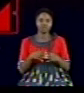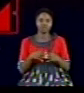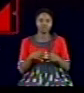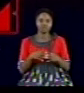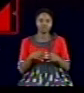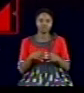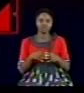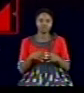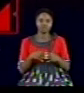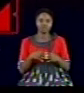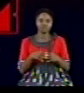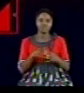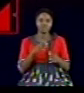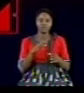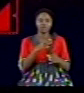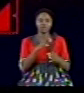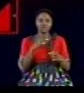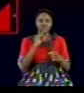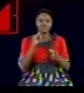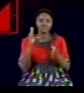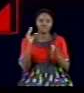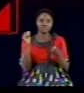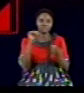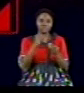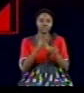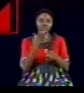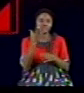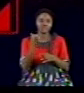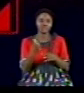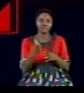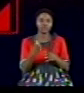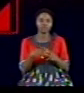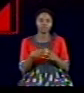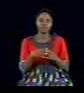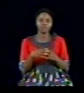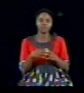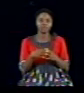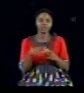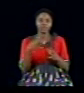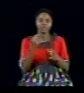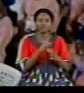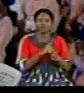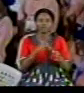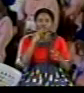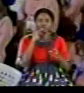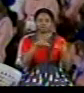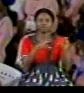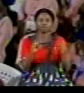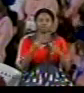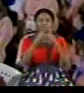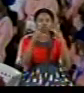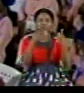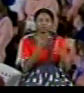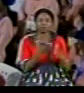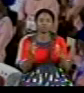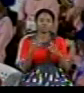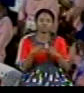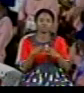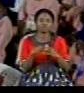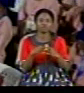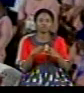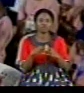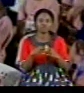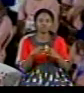pain is no more there. Indeed, the Lord is doing great things. We now return to the state